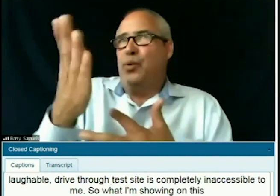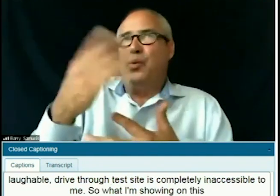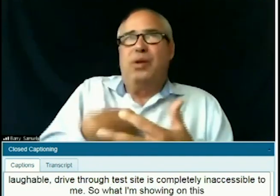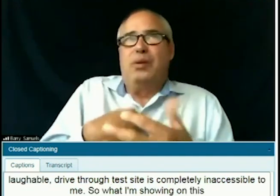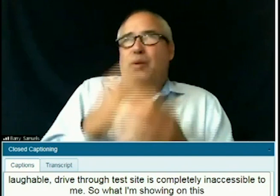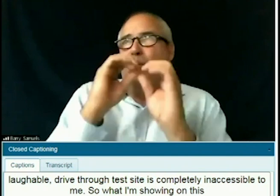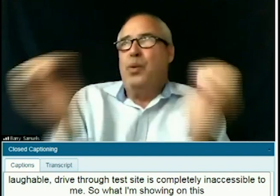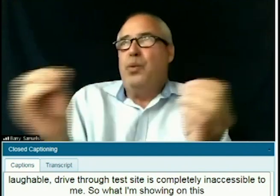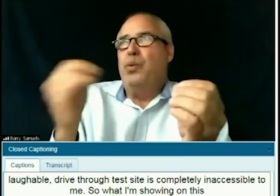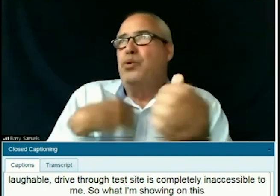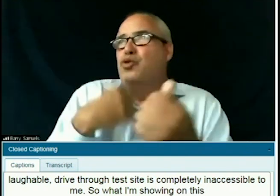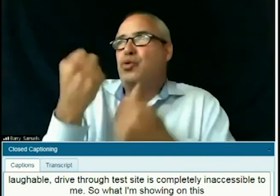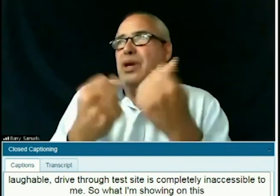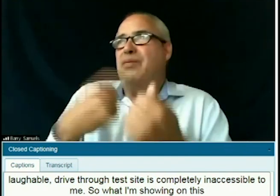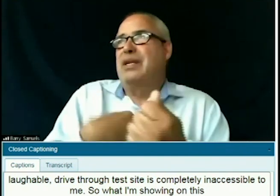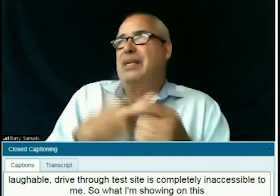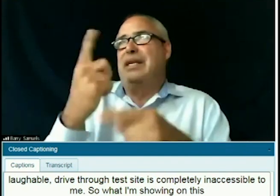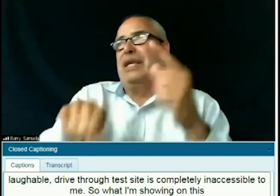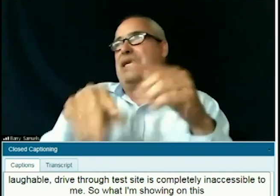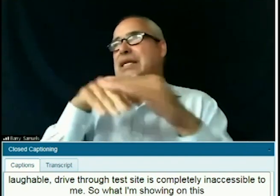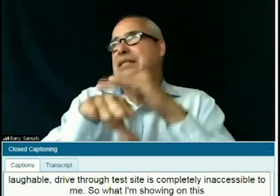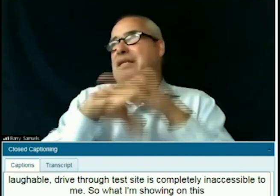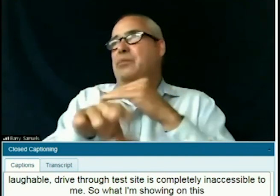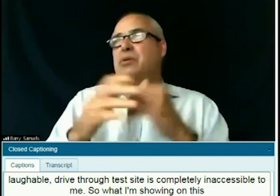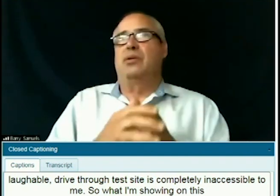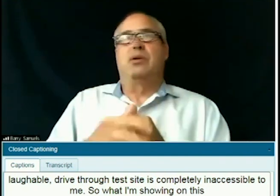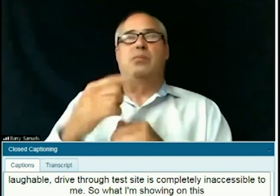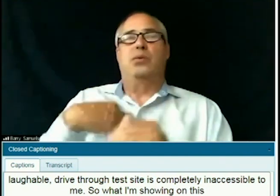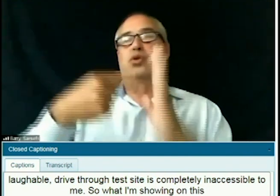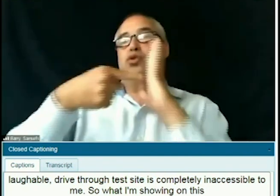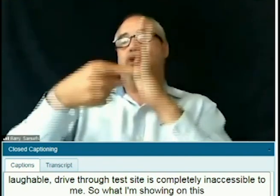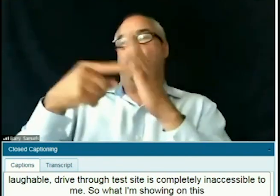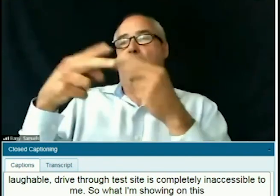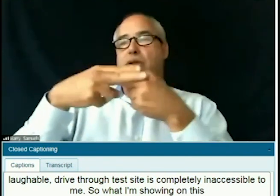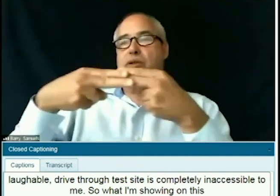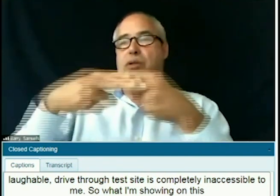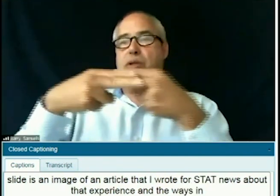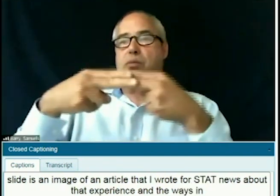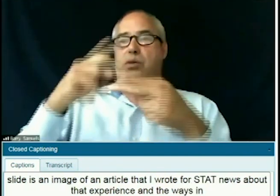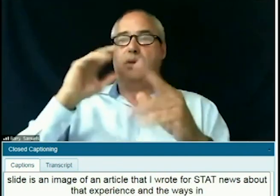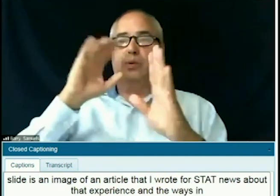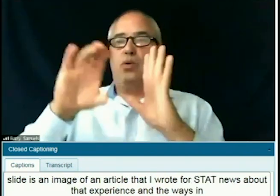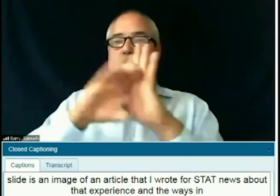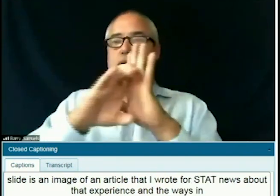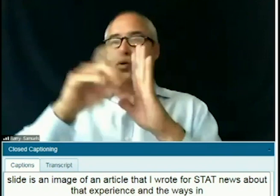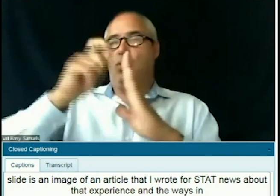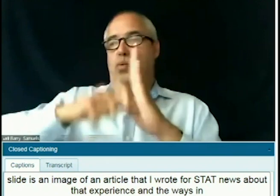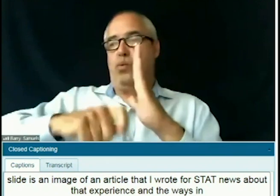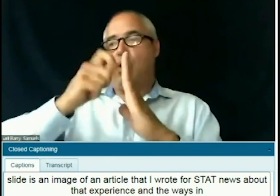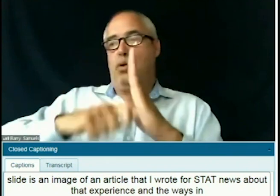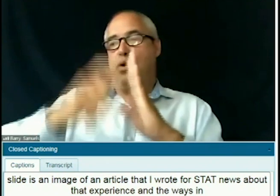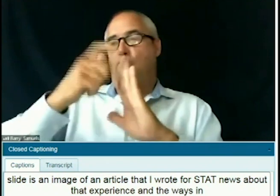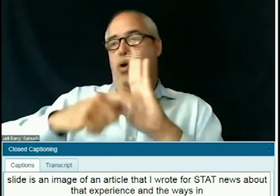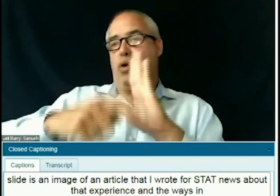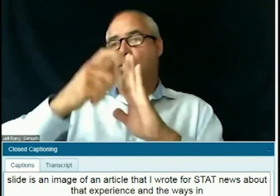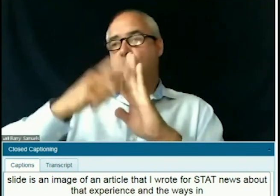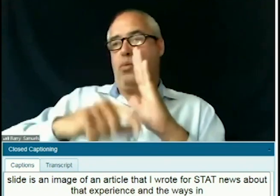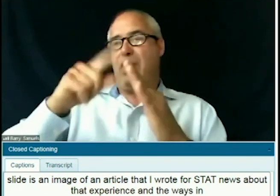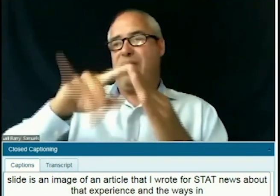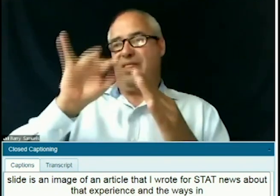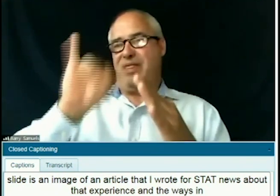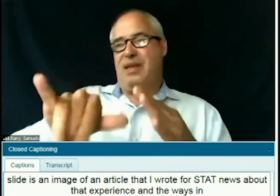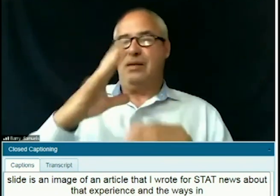completely inaccessible to me. And so what I'm showing on the slide is an image of an article that I wrote in Stat News about that